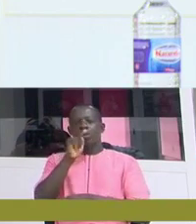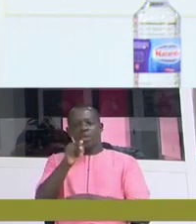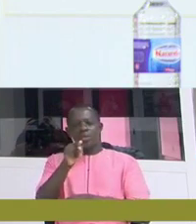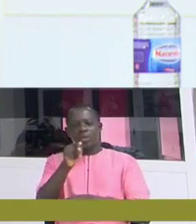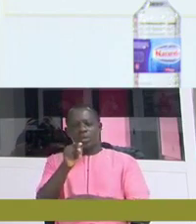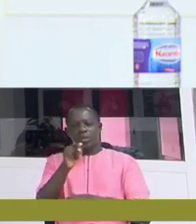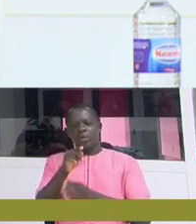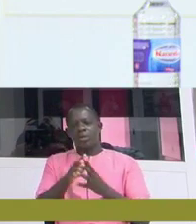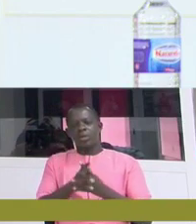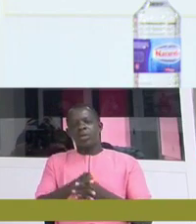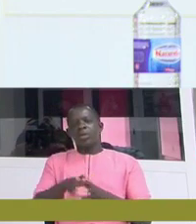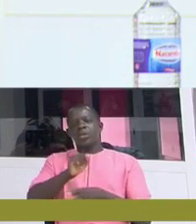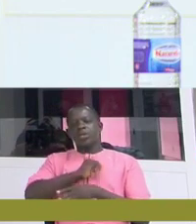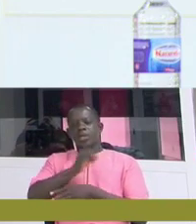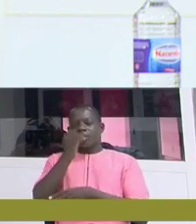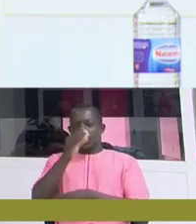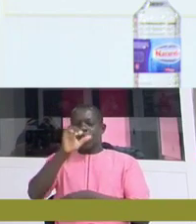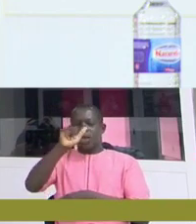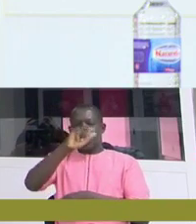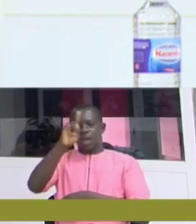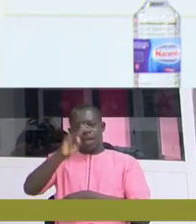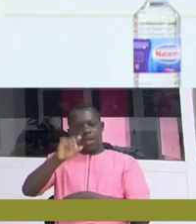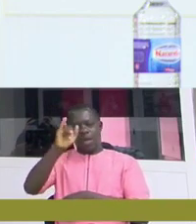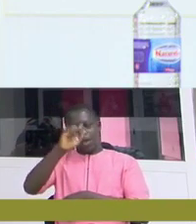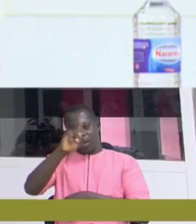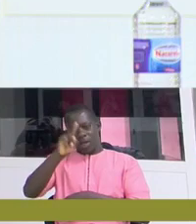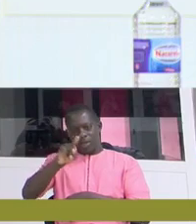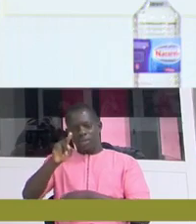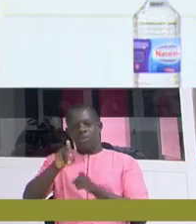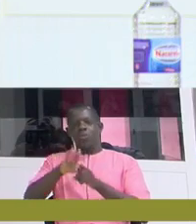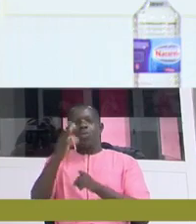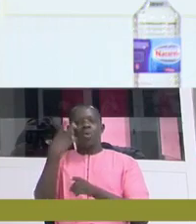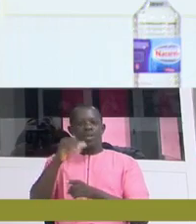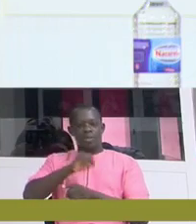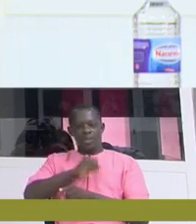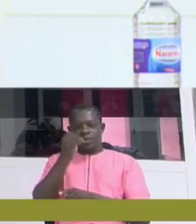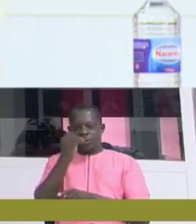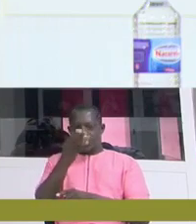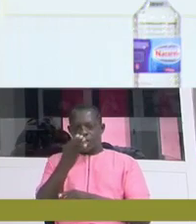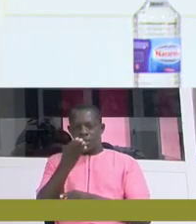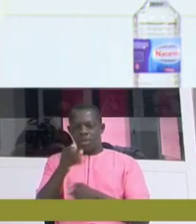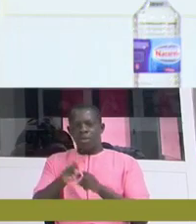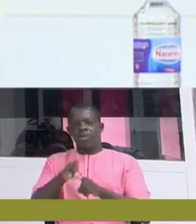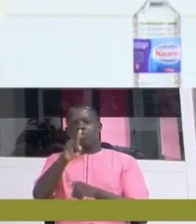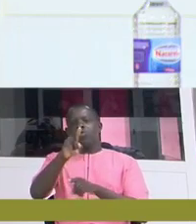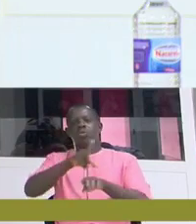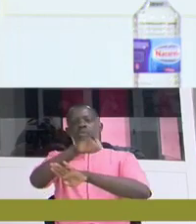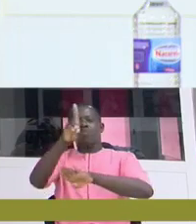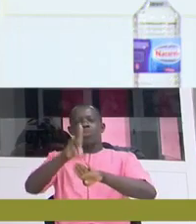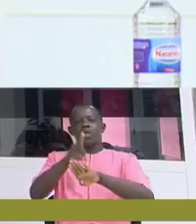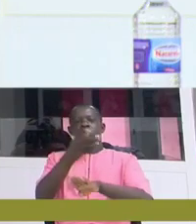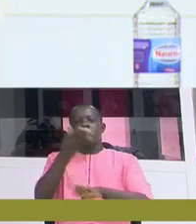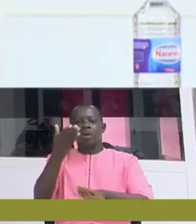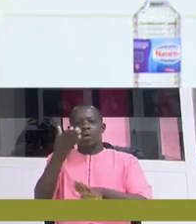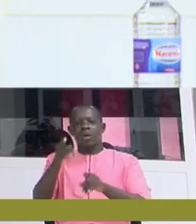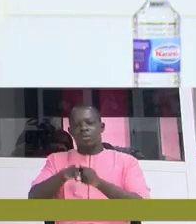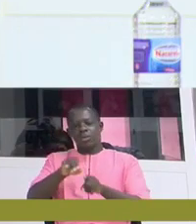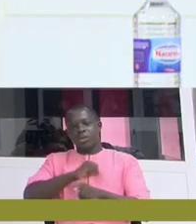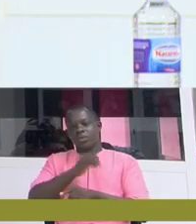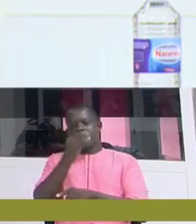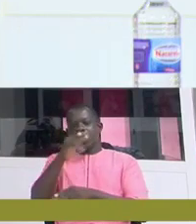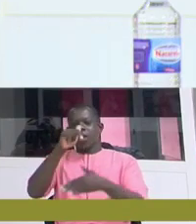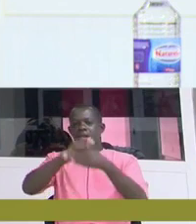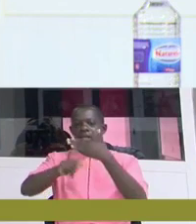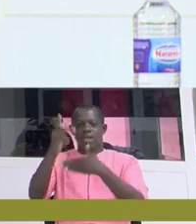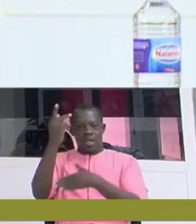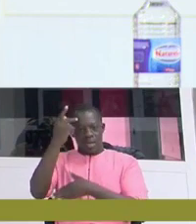who is that? Akonya Assis. He said, Assis. Kabirayo fanye. When he said that, Nkayebe Mintole. I asked him, where are you? Akonya Mfele Kanilai. He